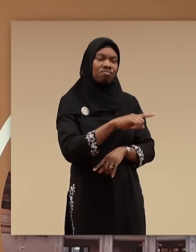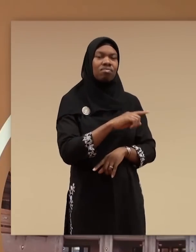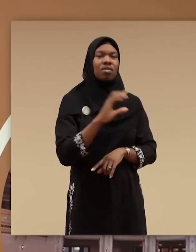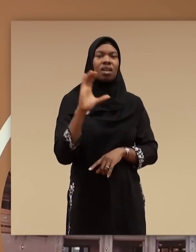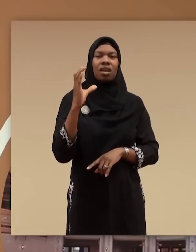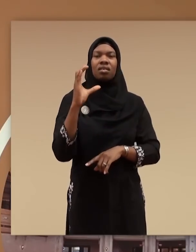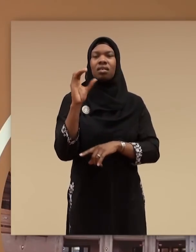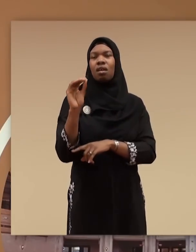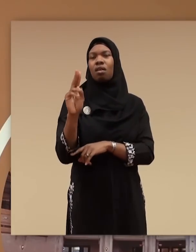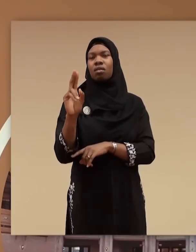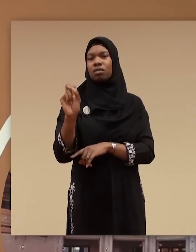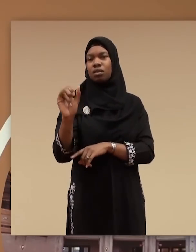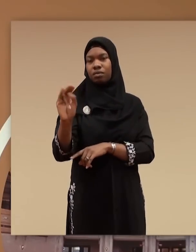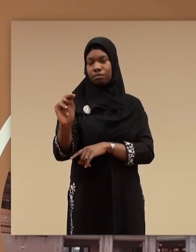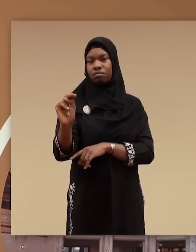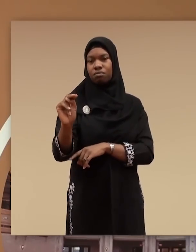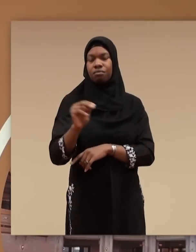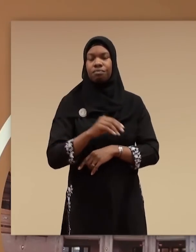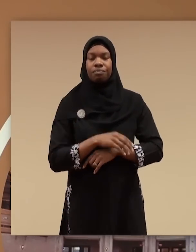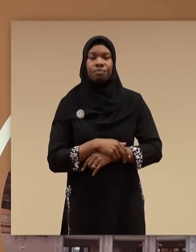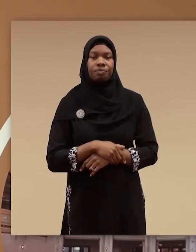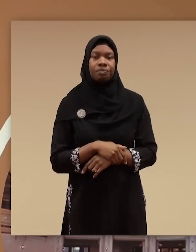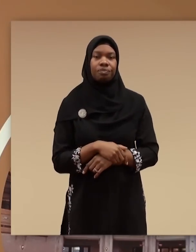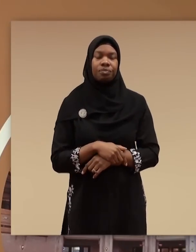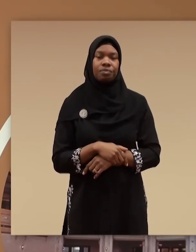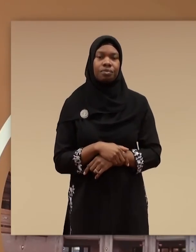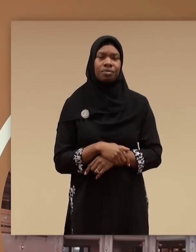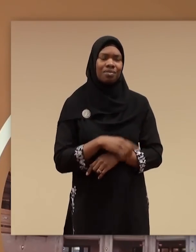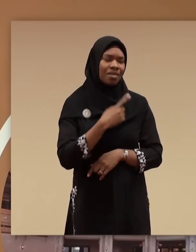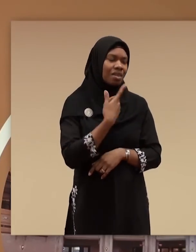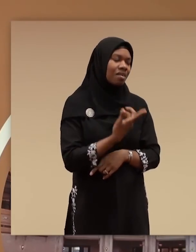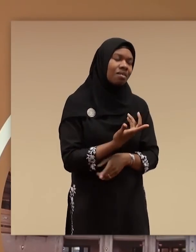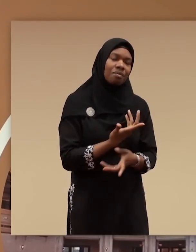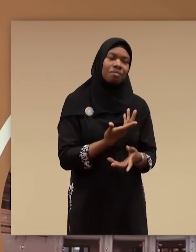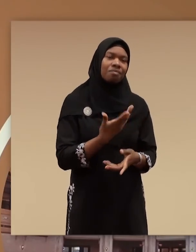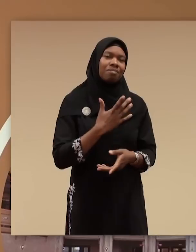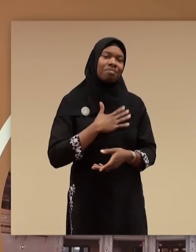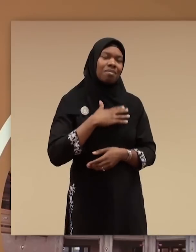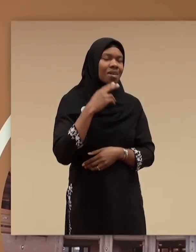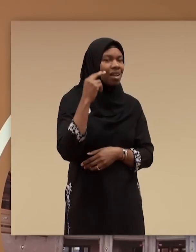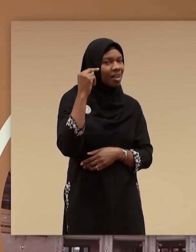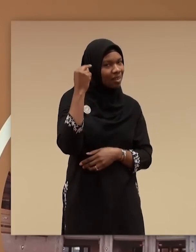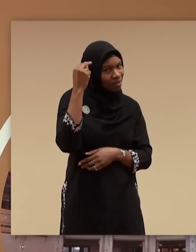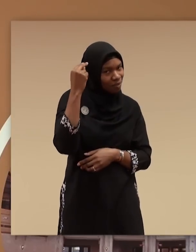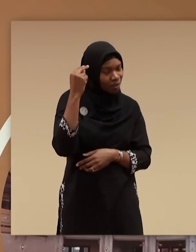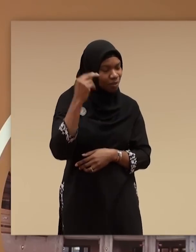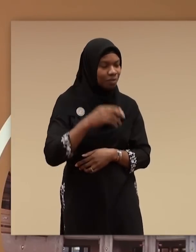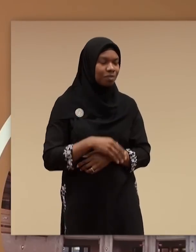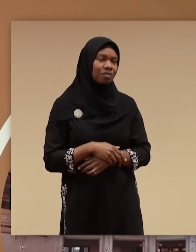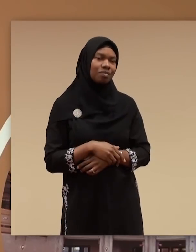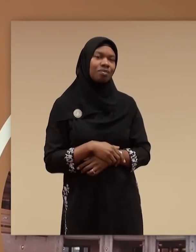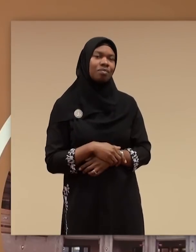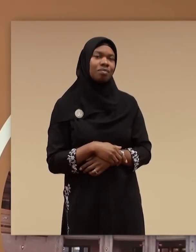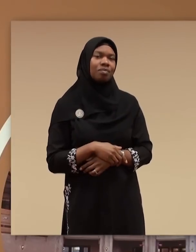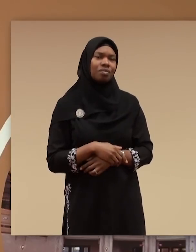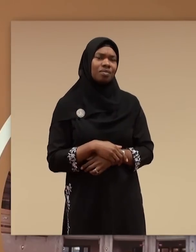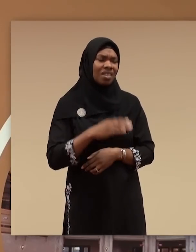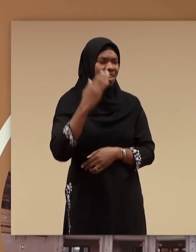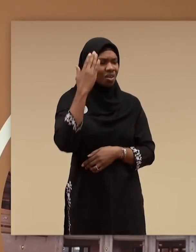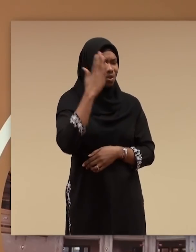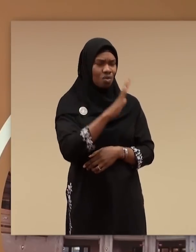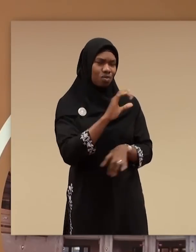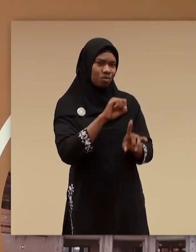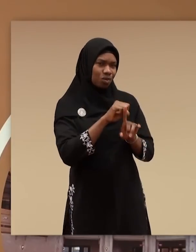cousins. He told them, oh, my nephew, you know your position, your